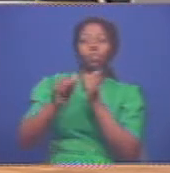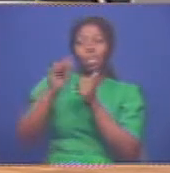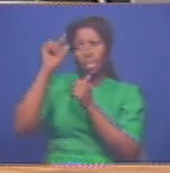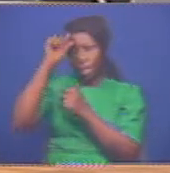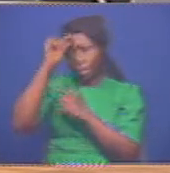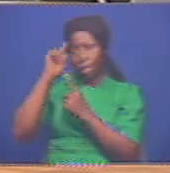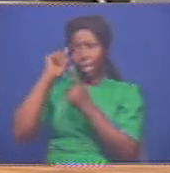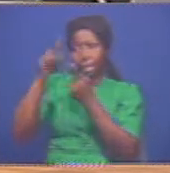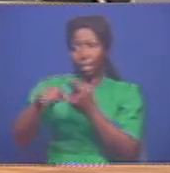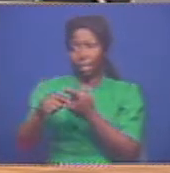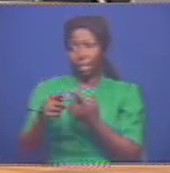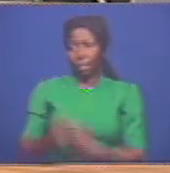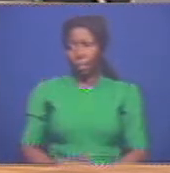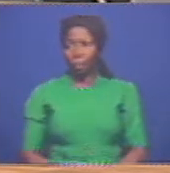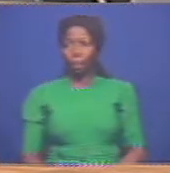well.